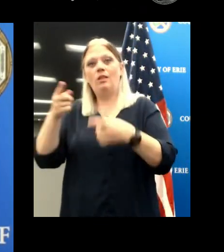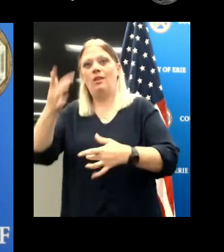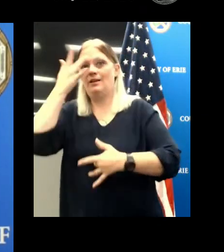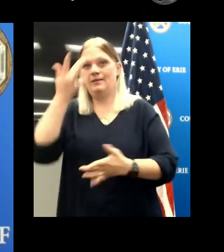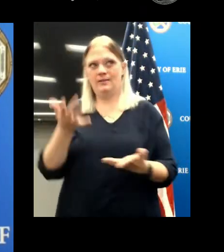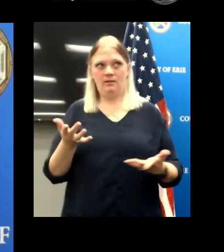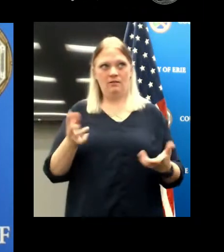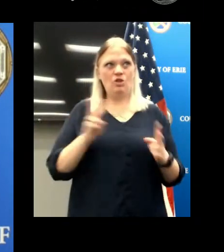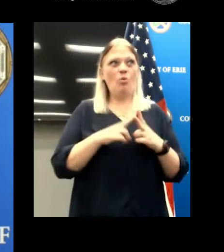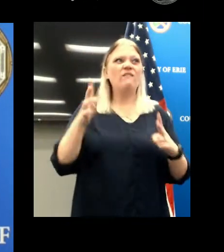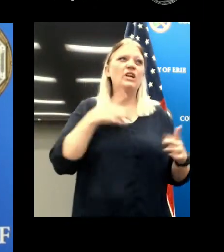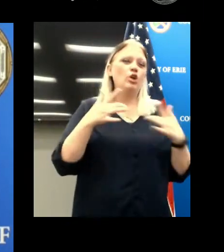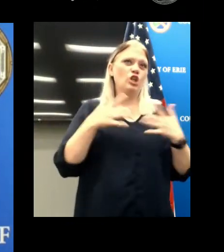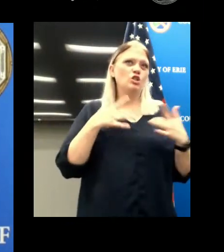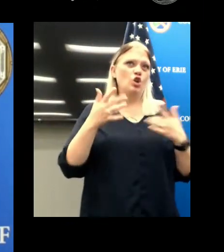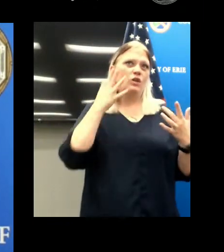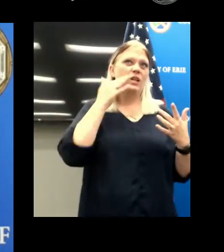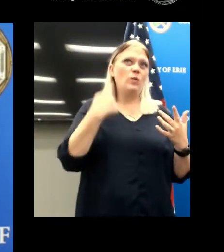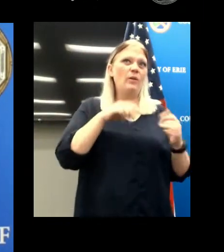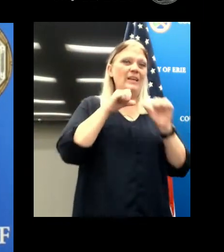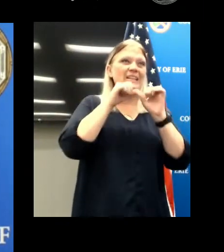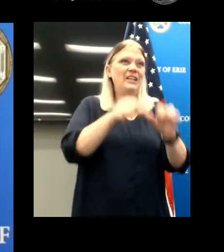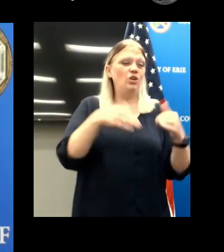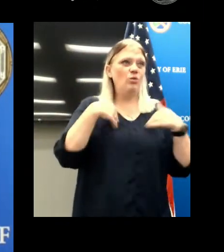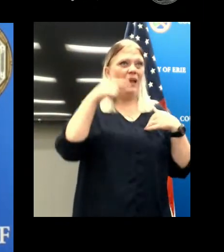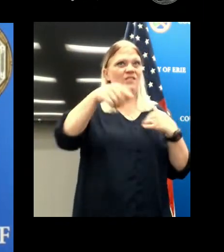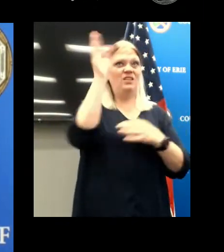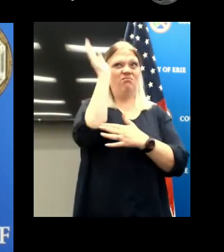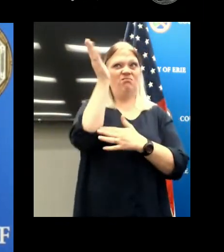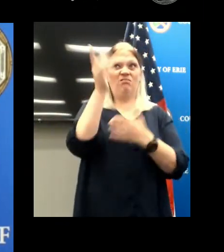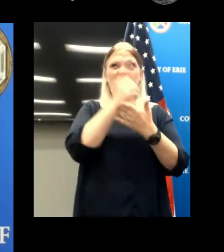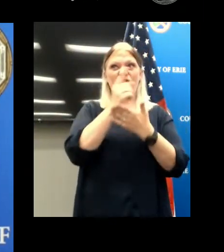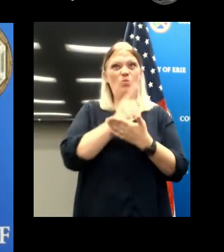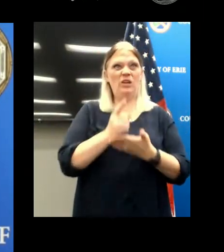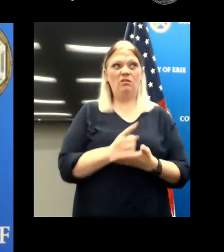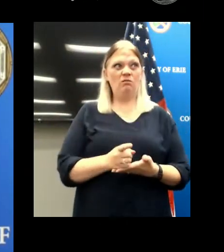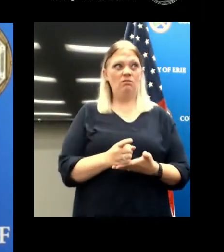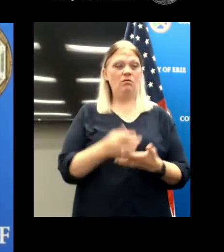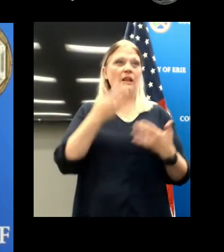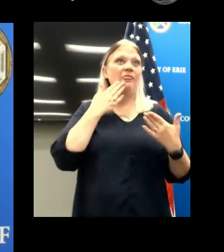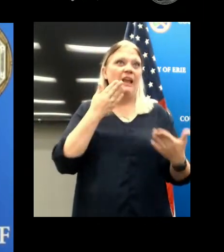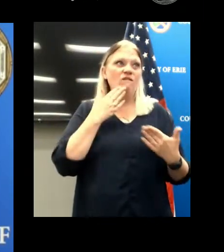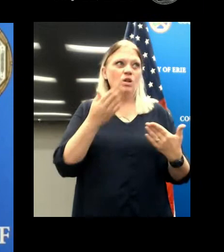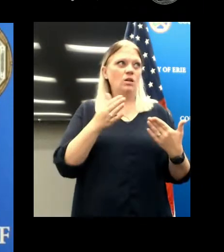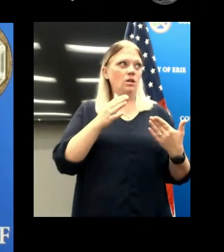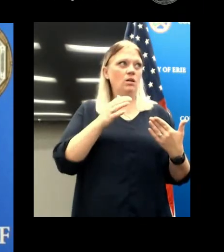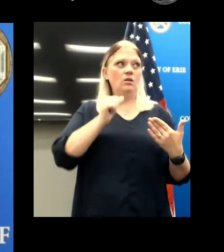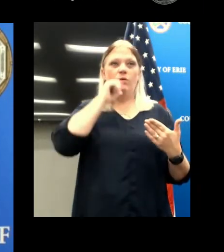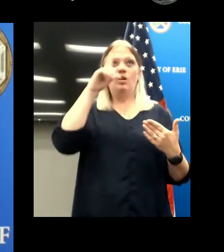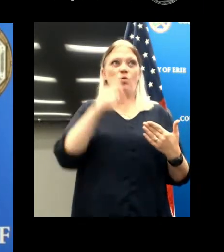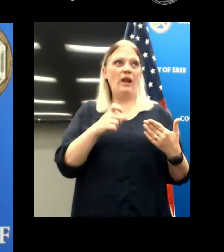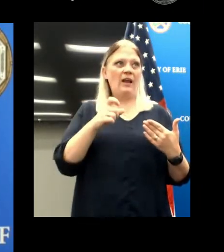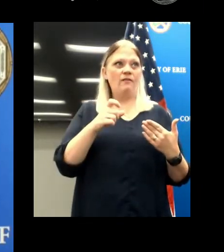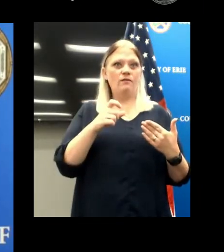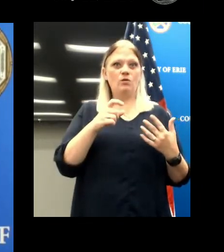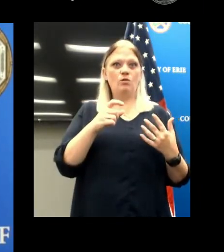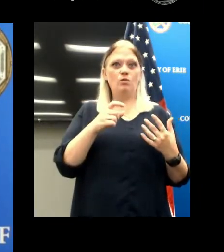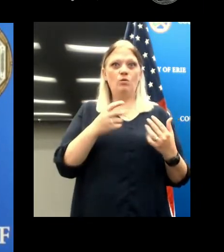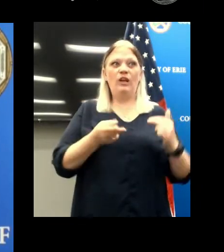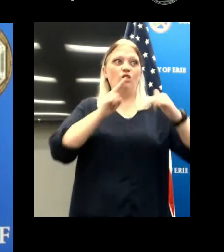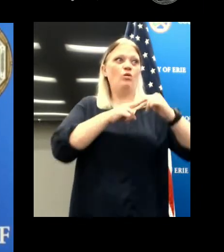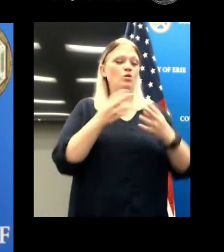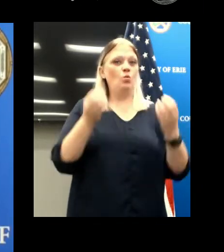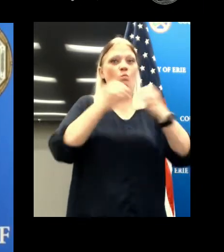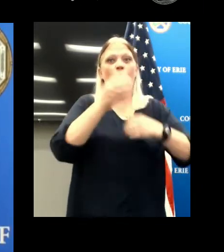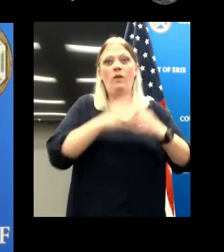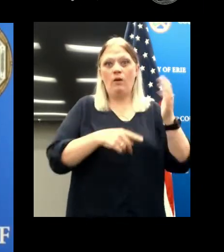So we are very concerned, and that's why we continue to have these briefings every week. Thankfully, we haven't had to go to more than once a week lately because